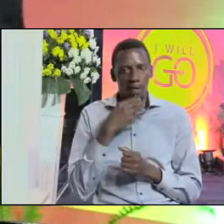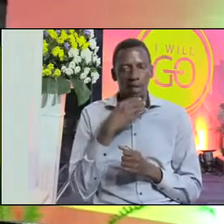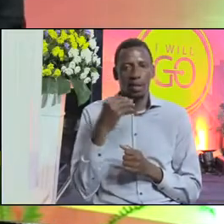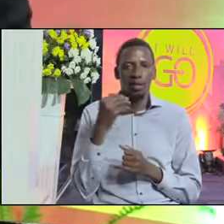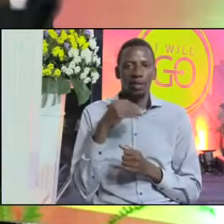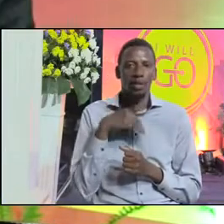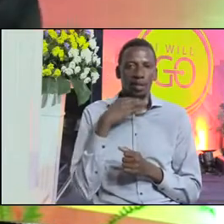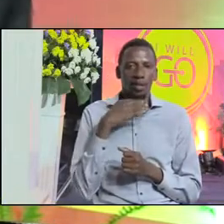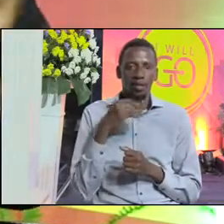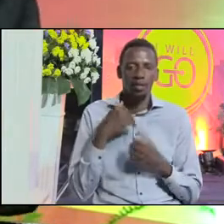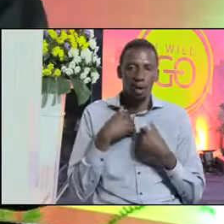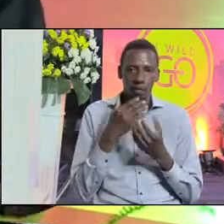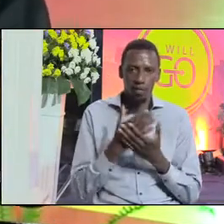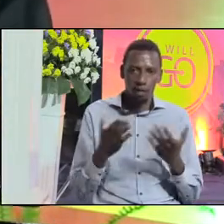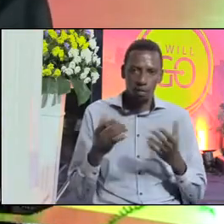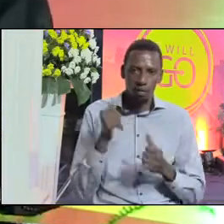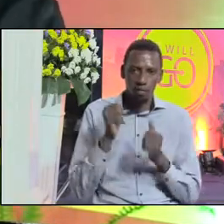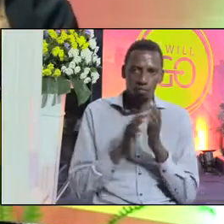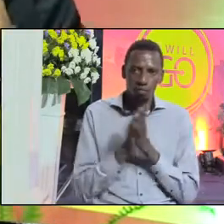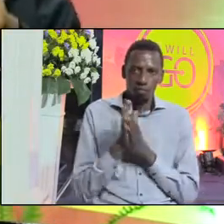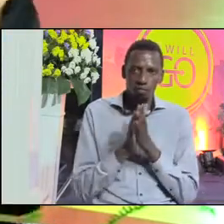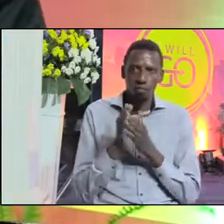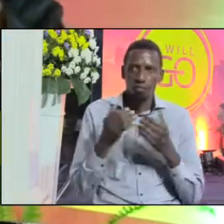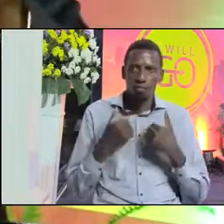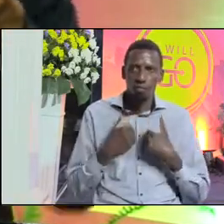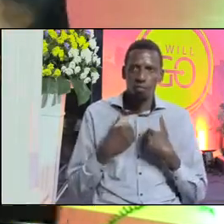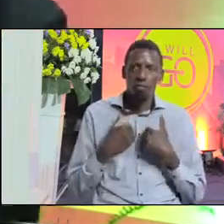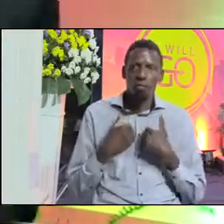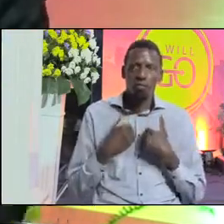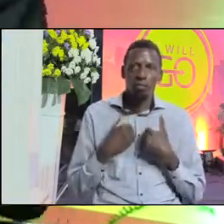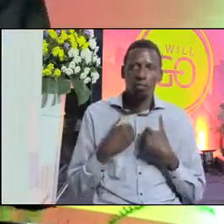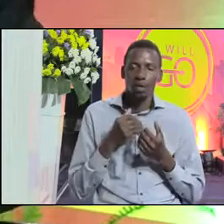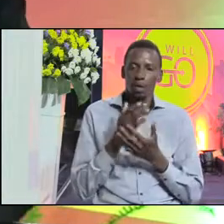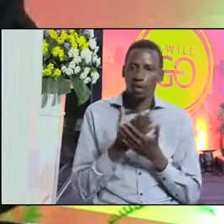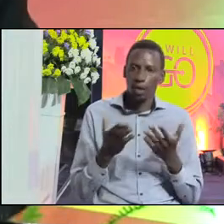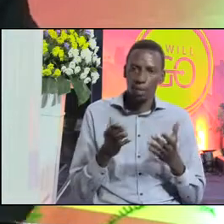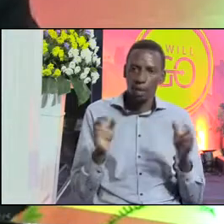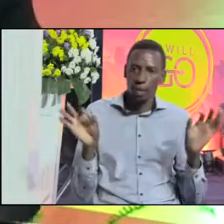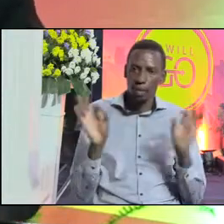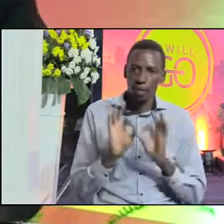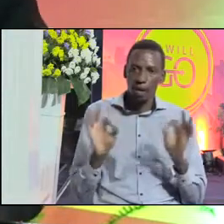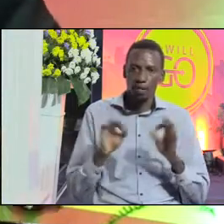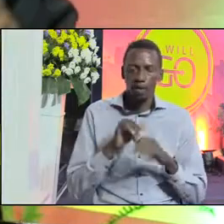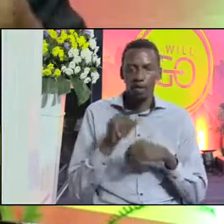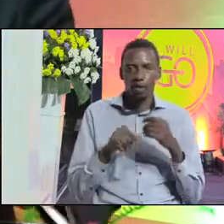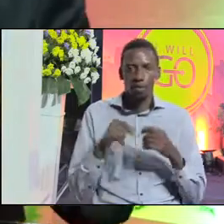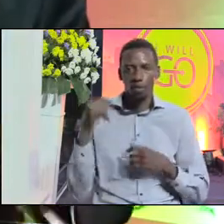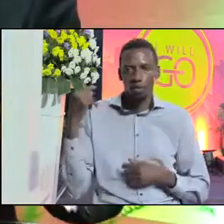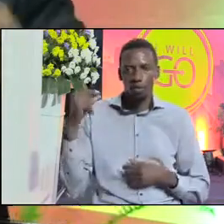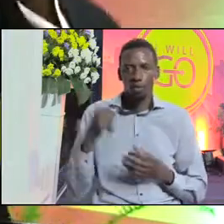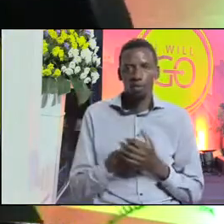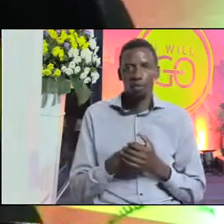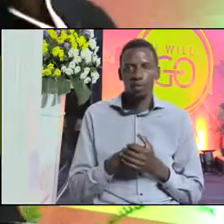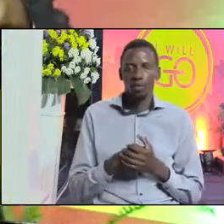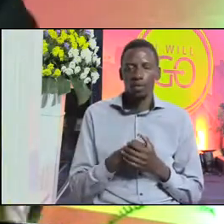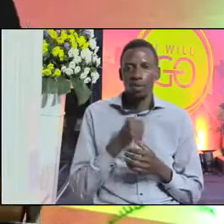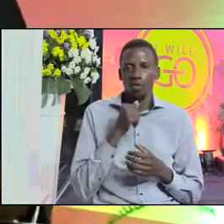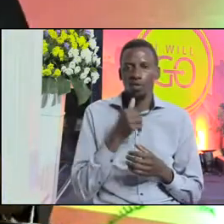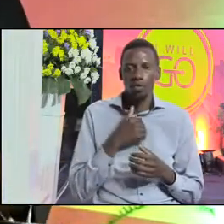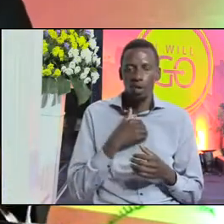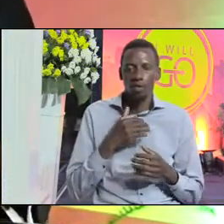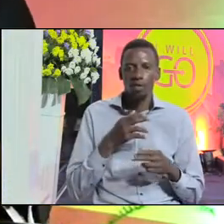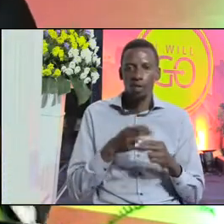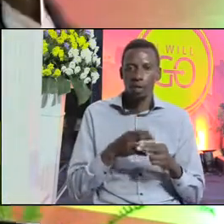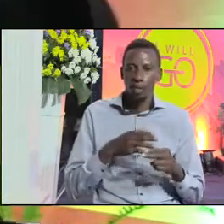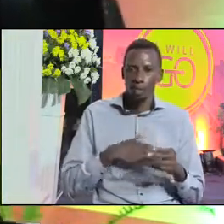there's something, church, I get excited, that something marvelous about the gospel. It doesn't have my name on